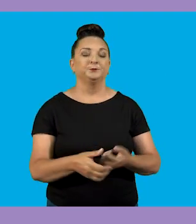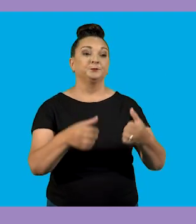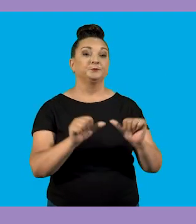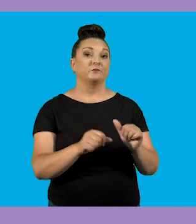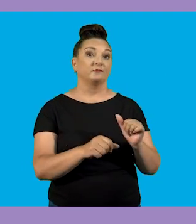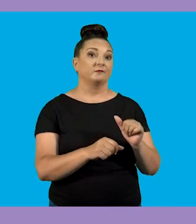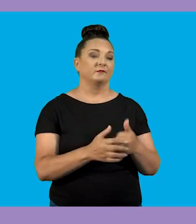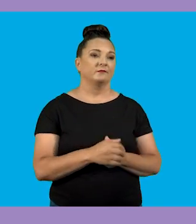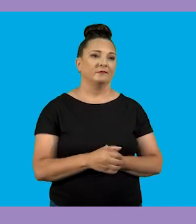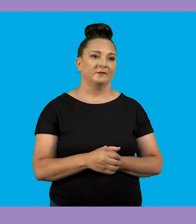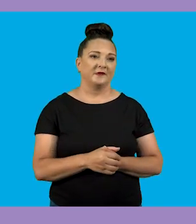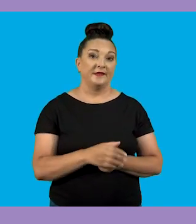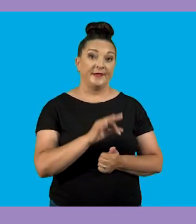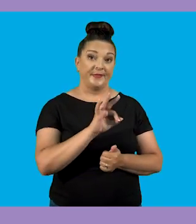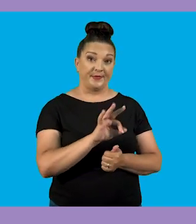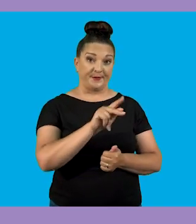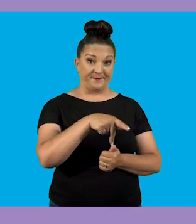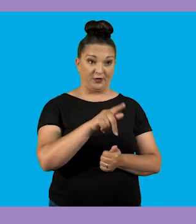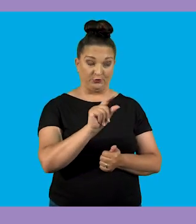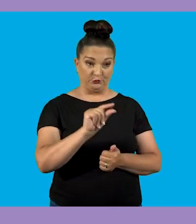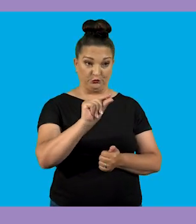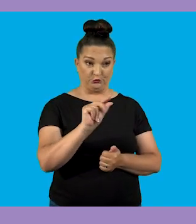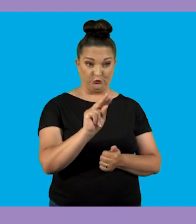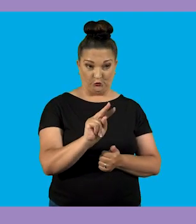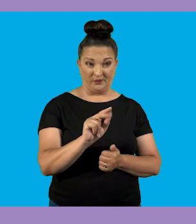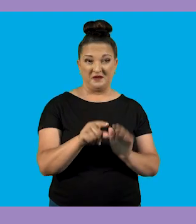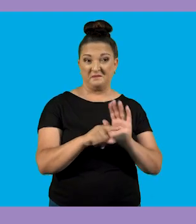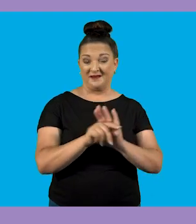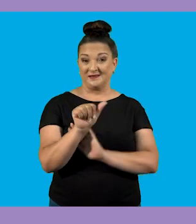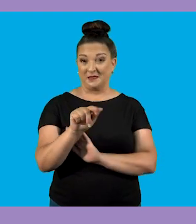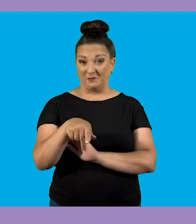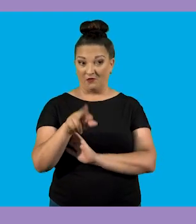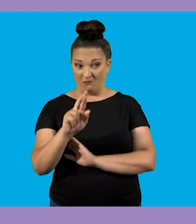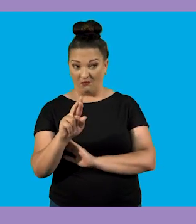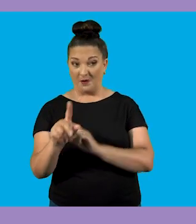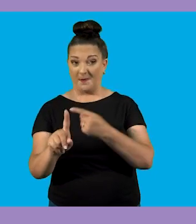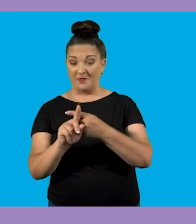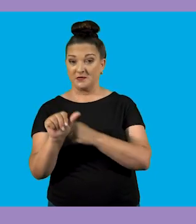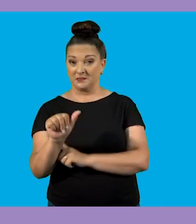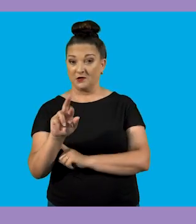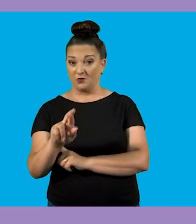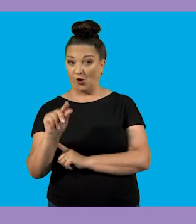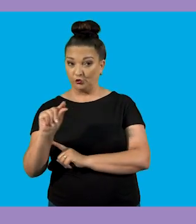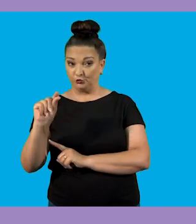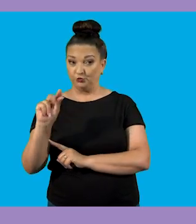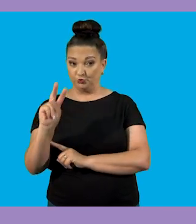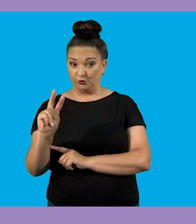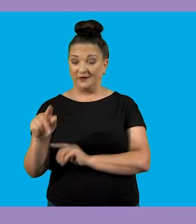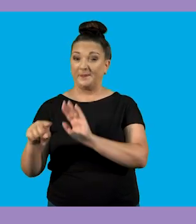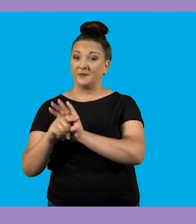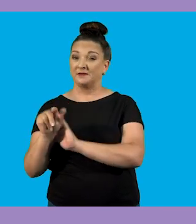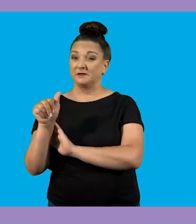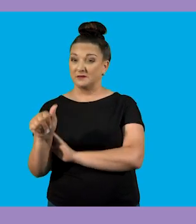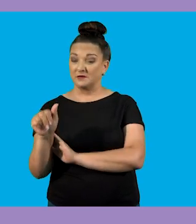terms. Let's look at the next one. We have the 3p squared minus 6pr plus 6r